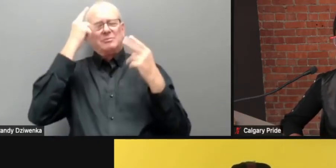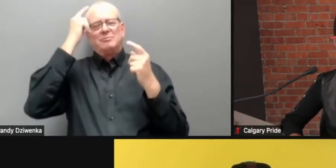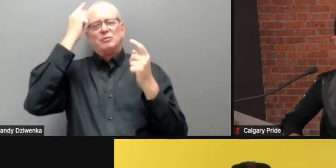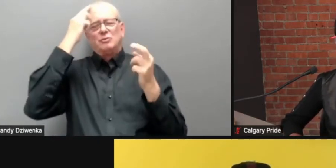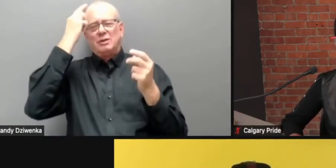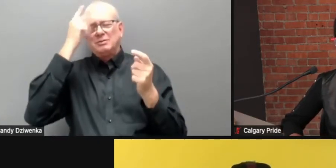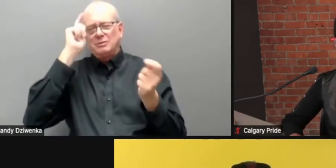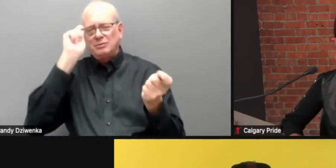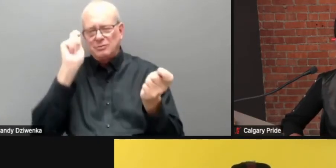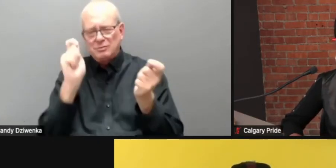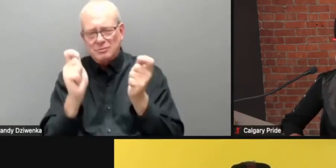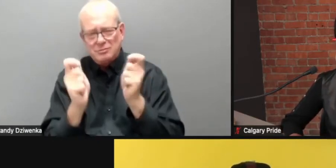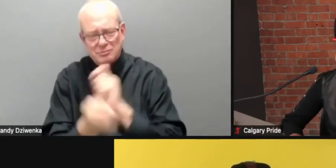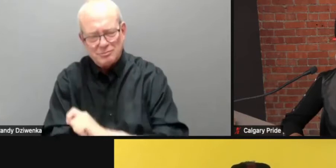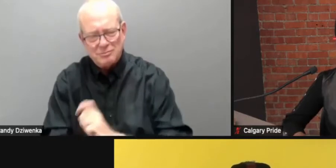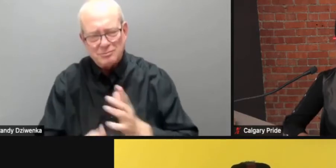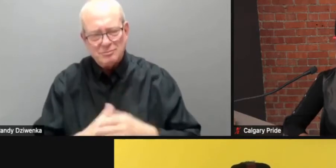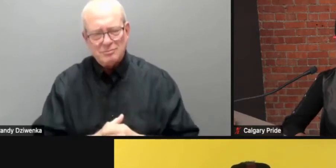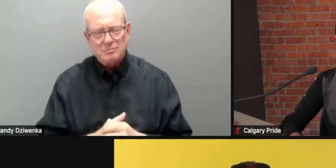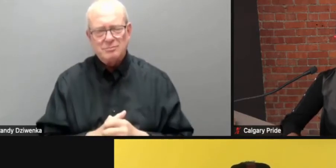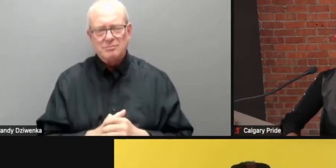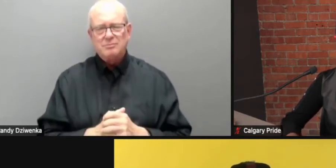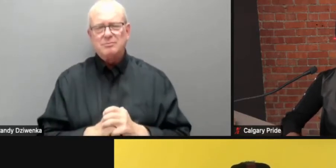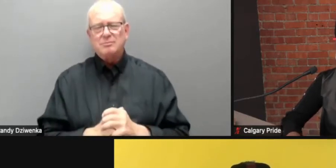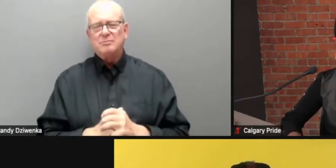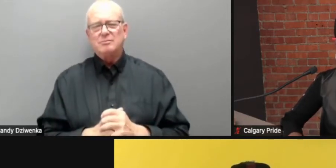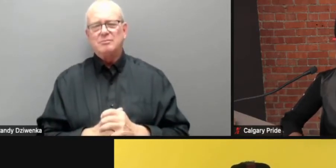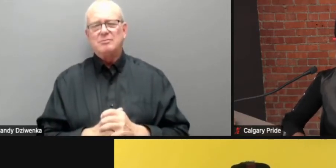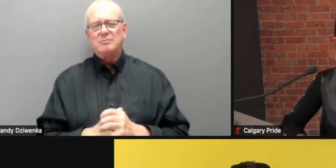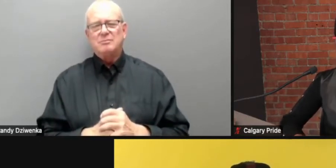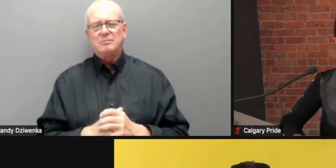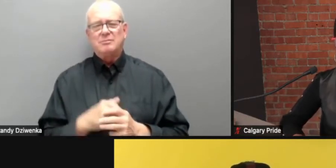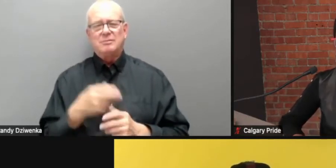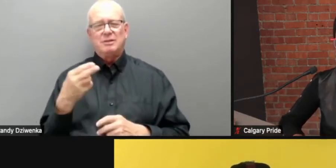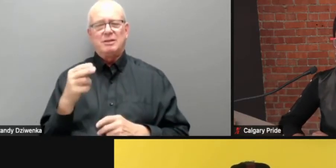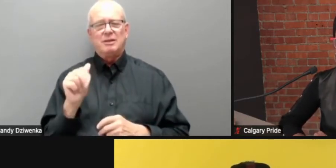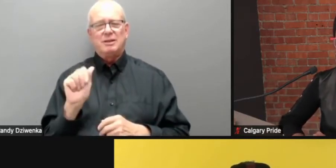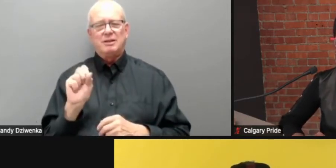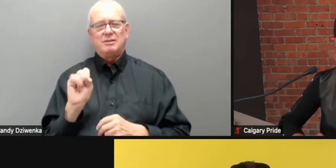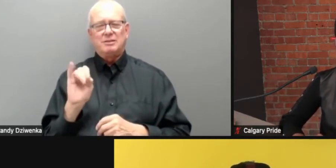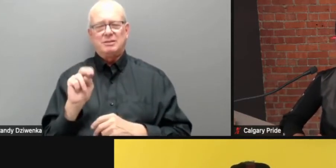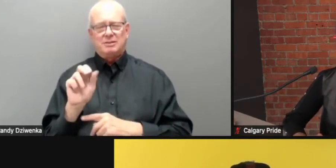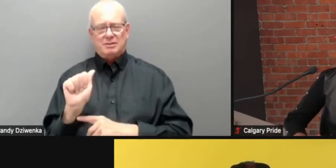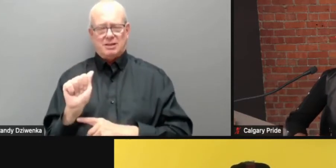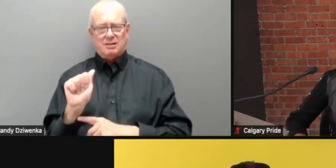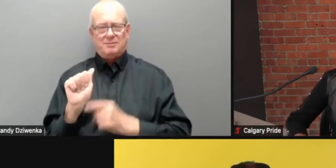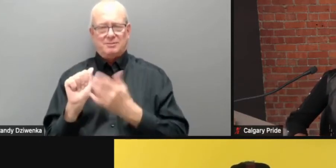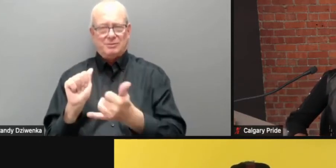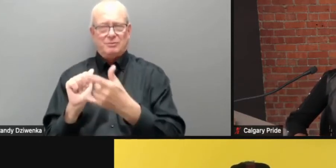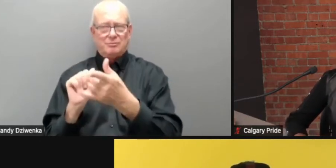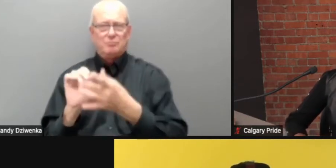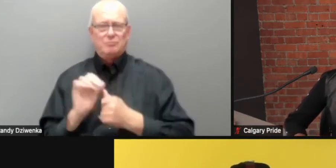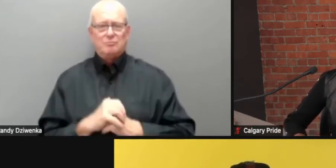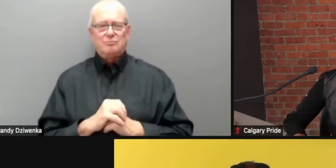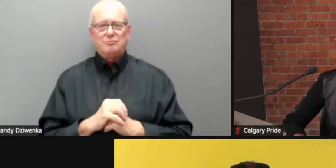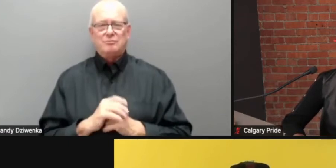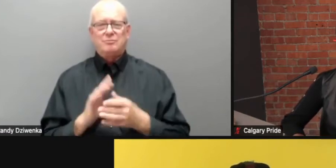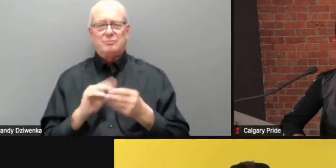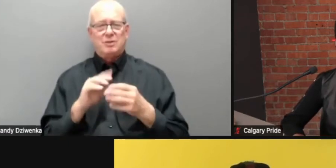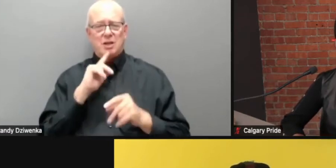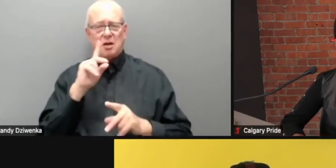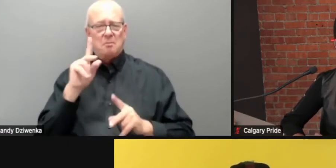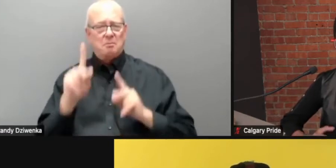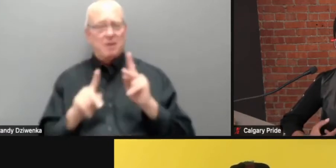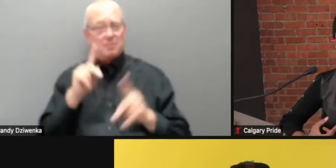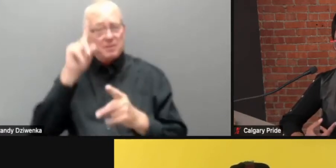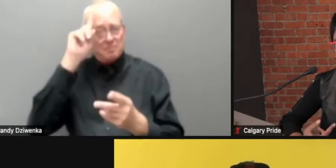of learning, and to see and to witness that people are able to shift their belief system. That's something that's definitely